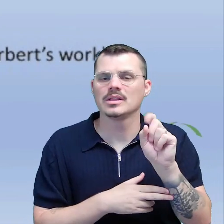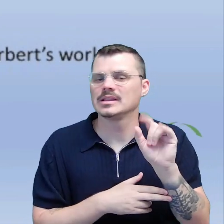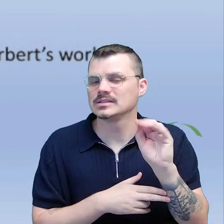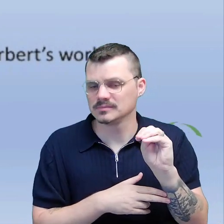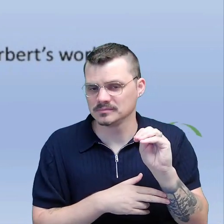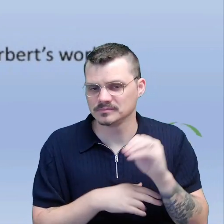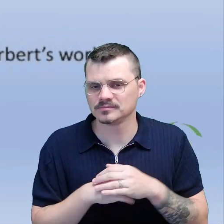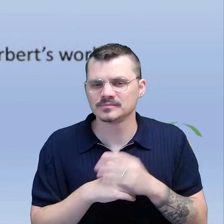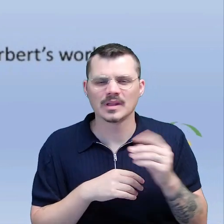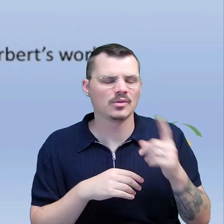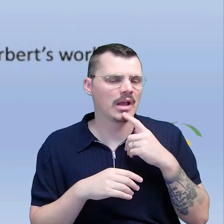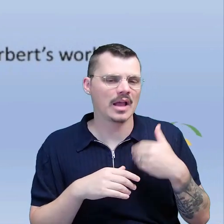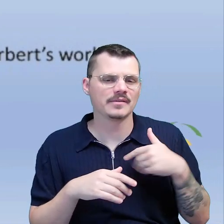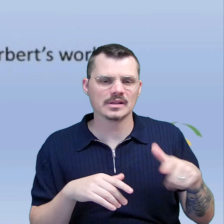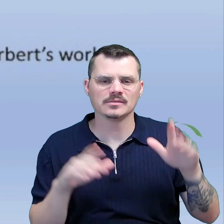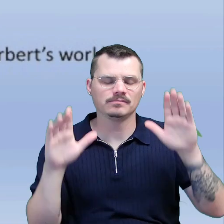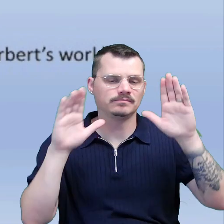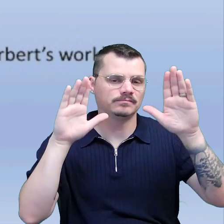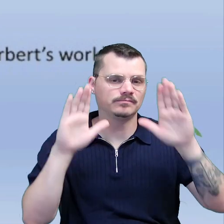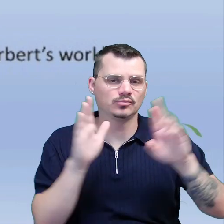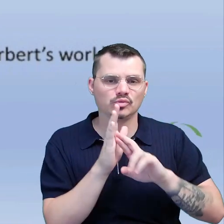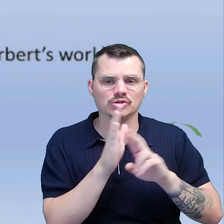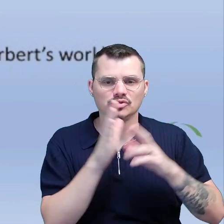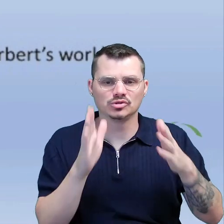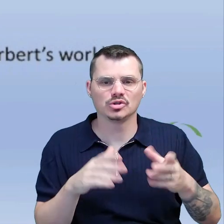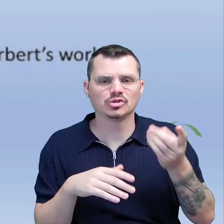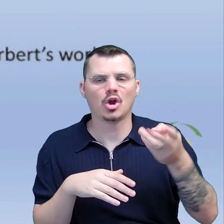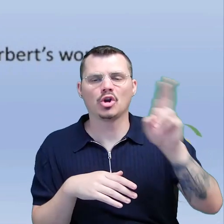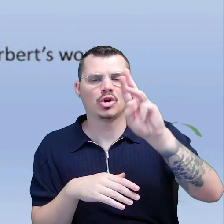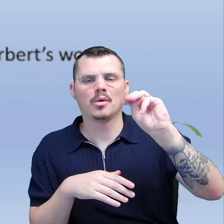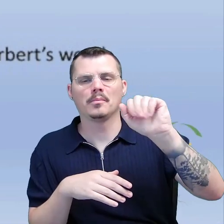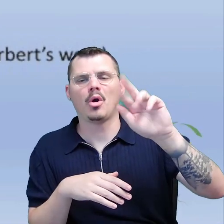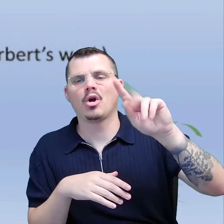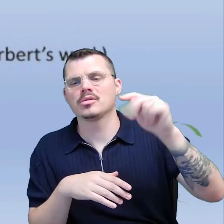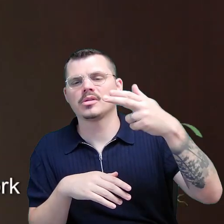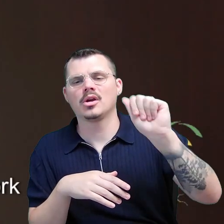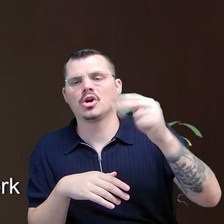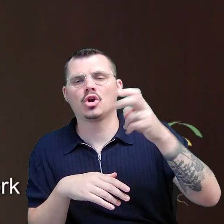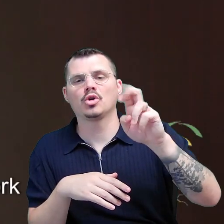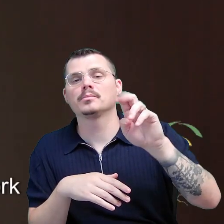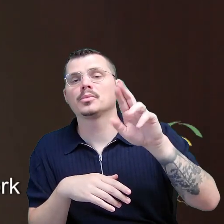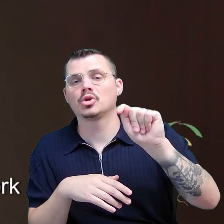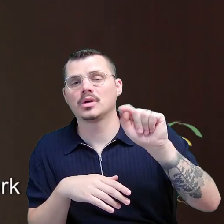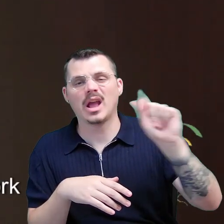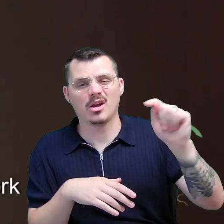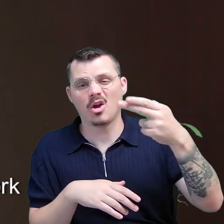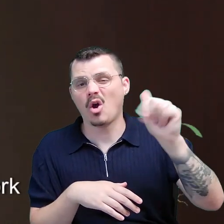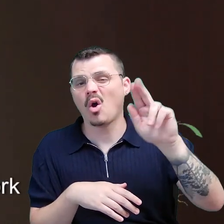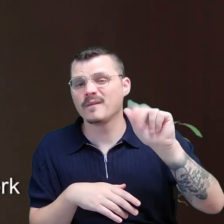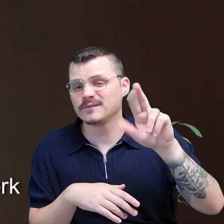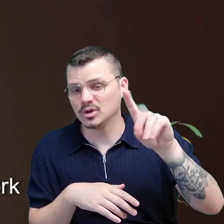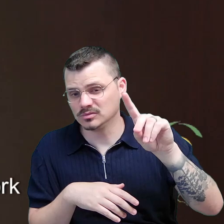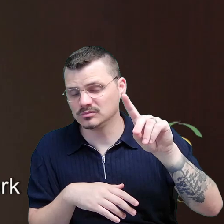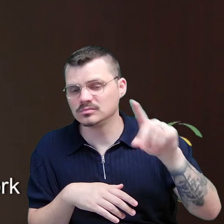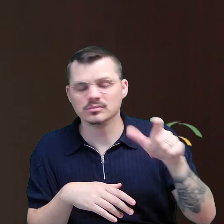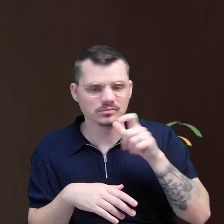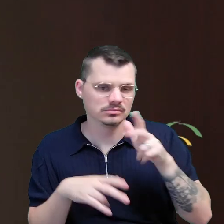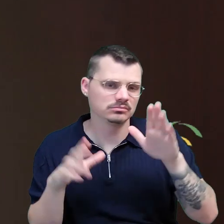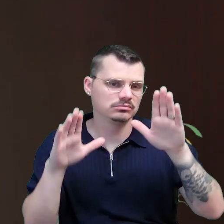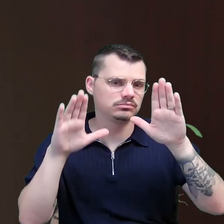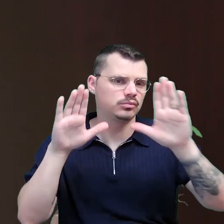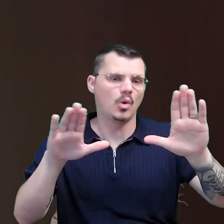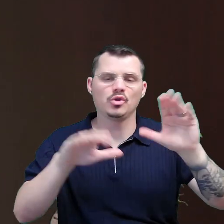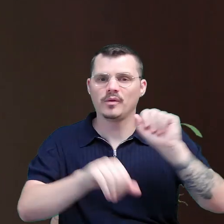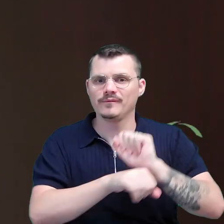there's a stupendous researcher, Dr. Martha Herbert at Harvard, who has really done wonderful work in